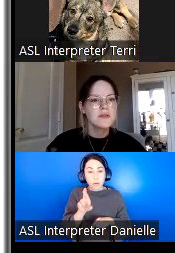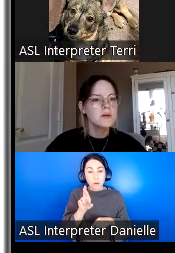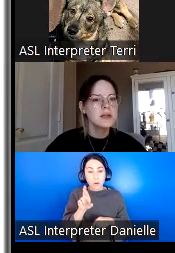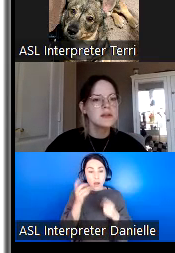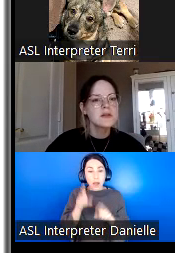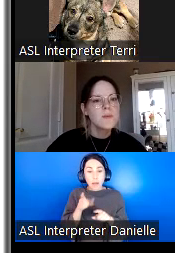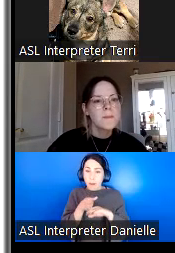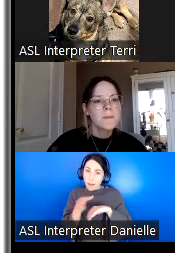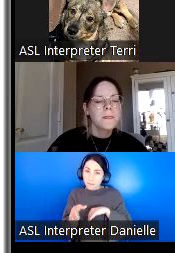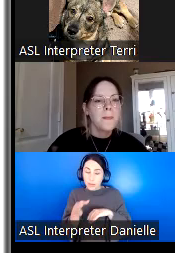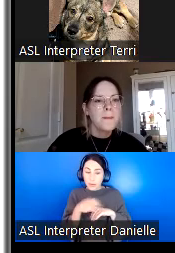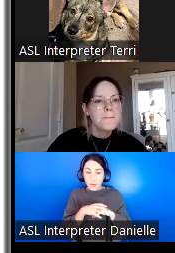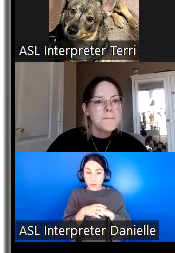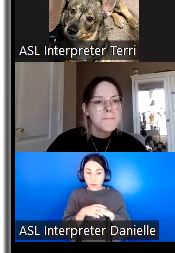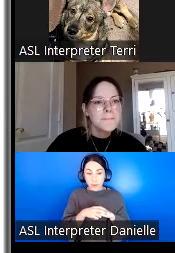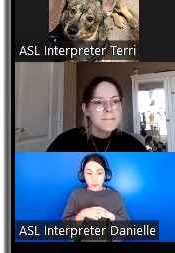place afterwards?